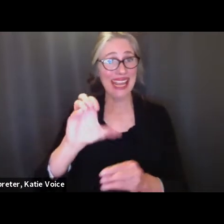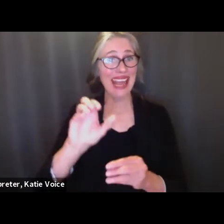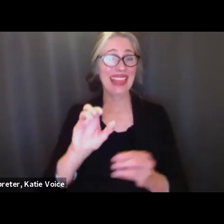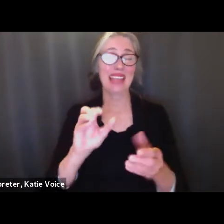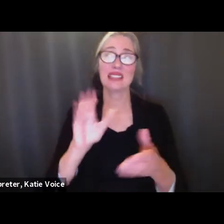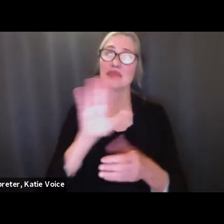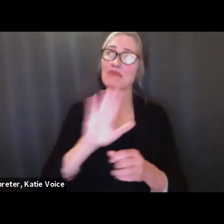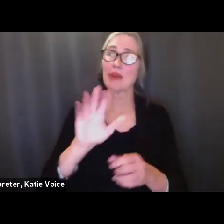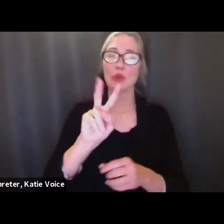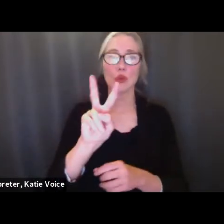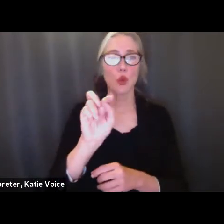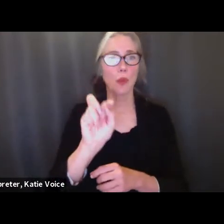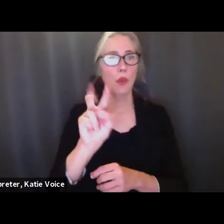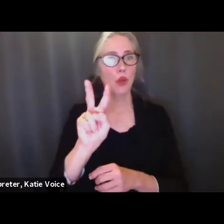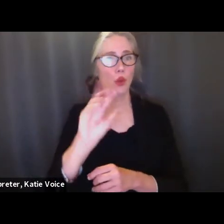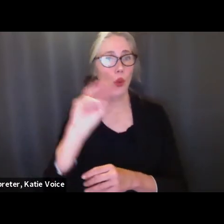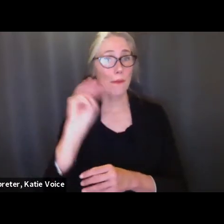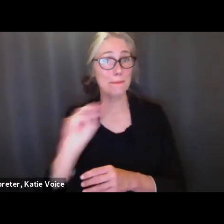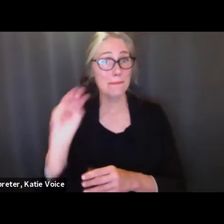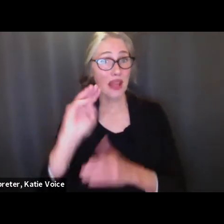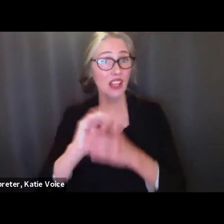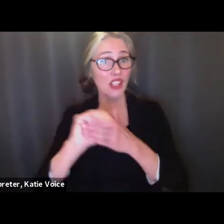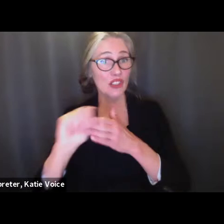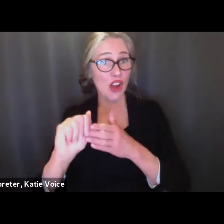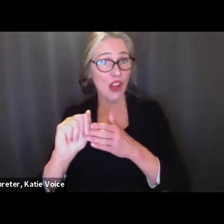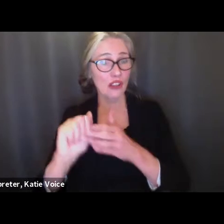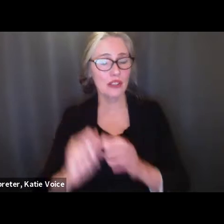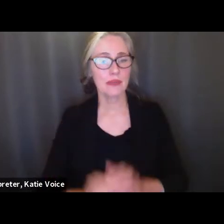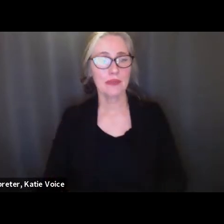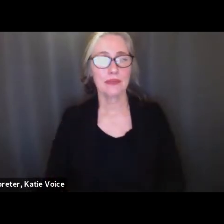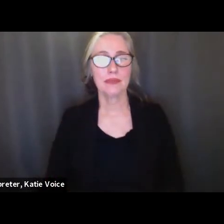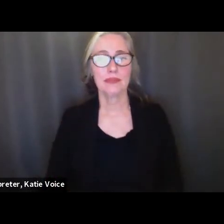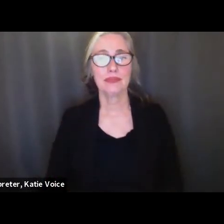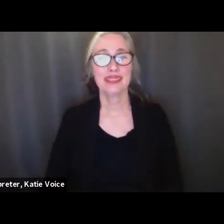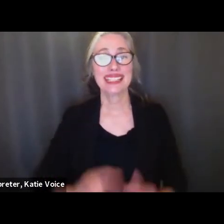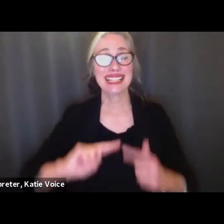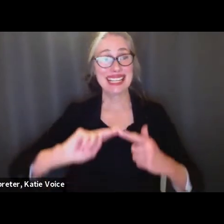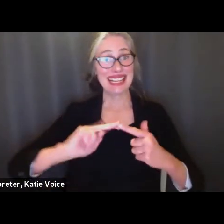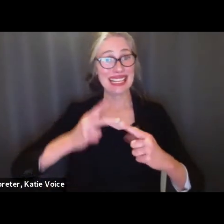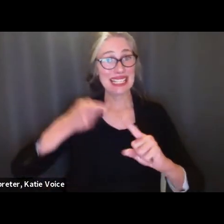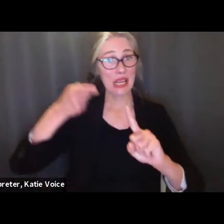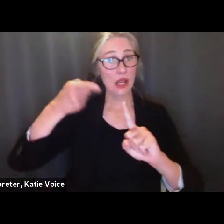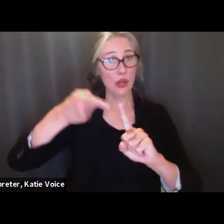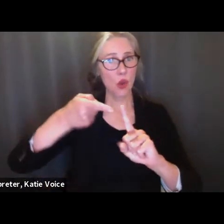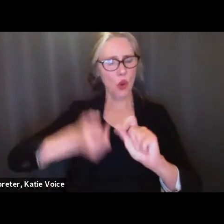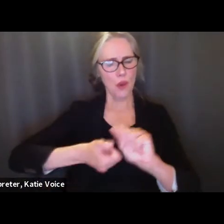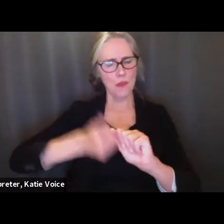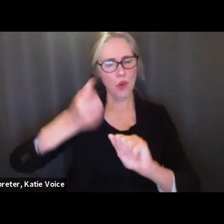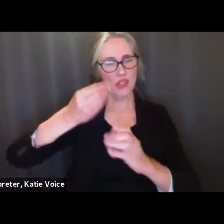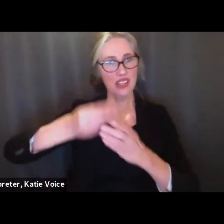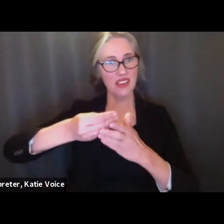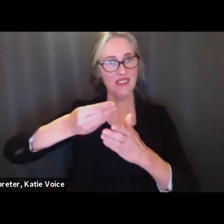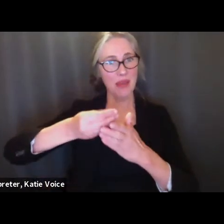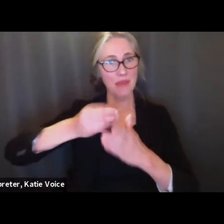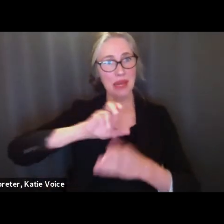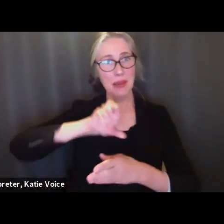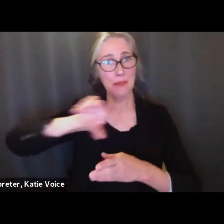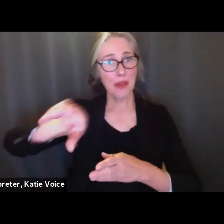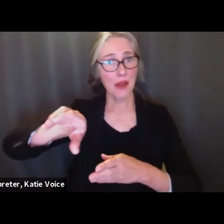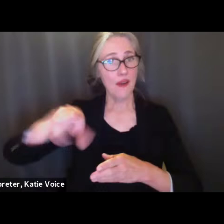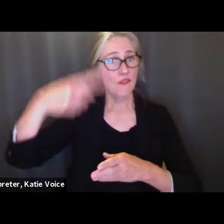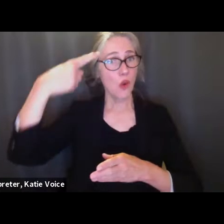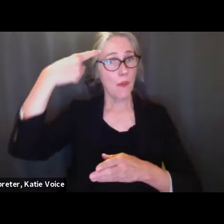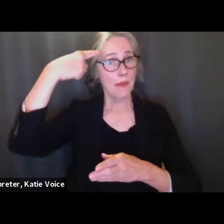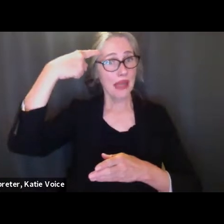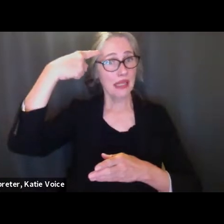million. Goal 2 is the majority of that is actually going towards mental and social and